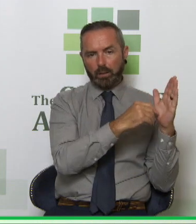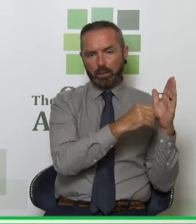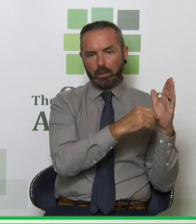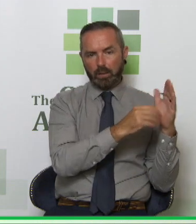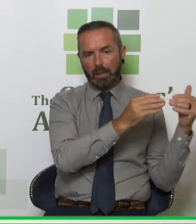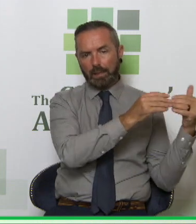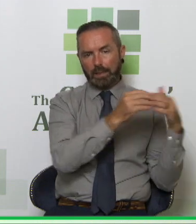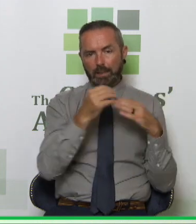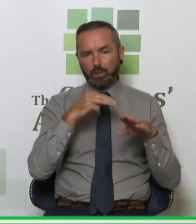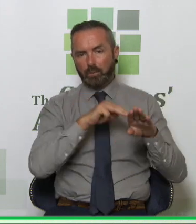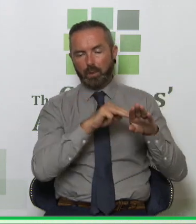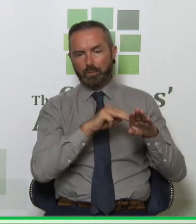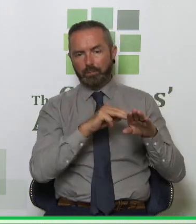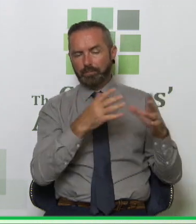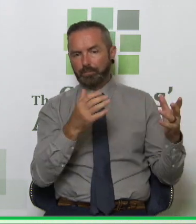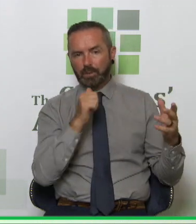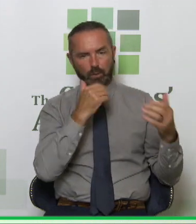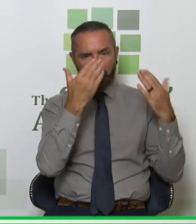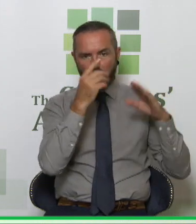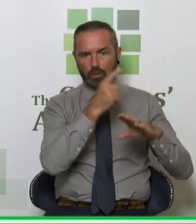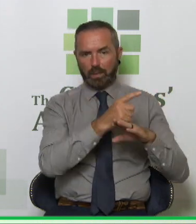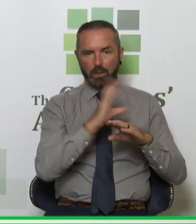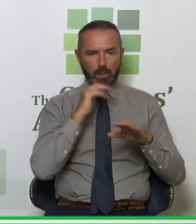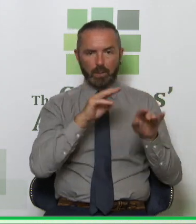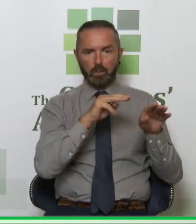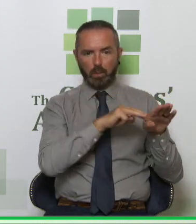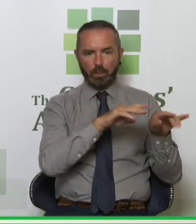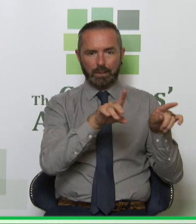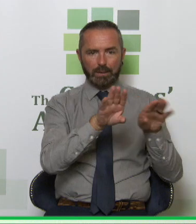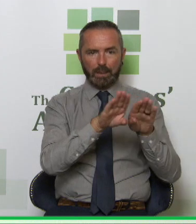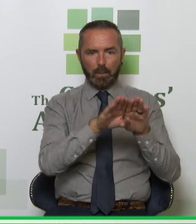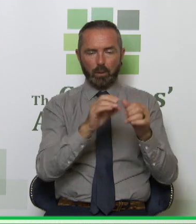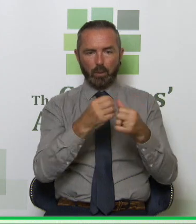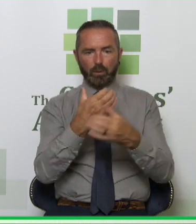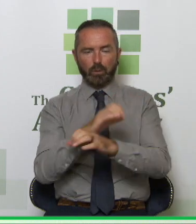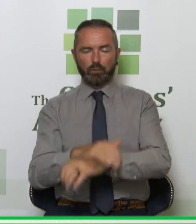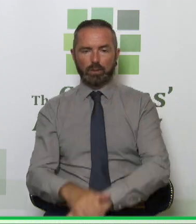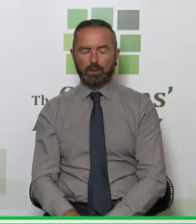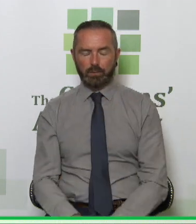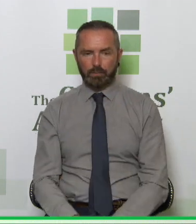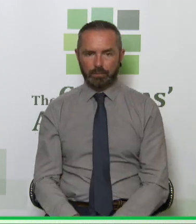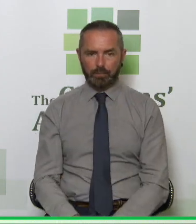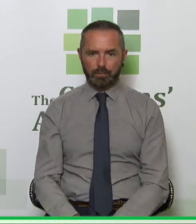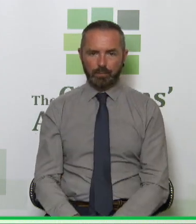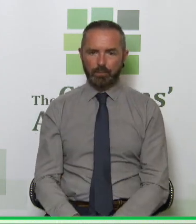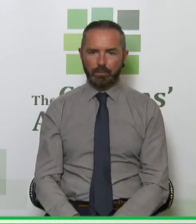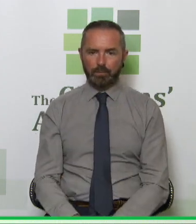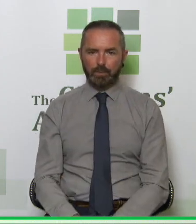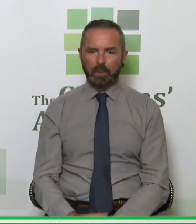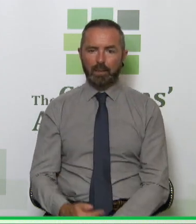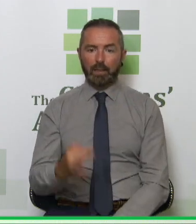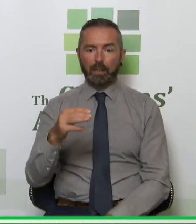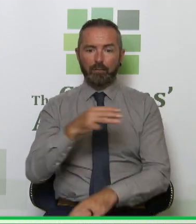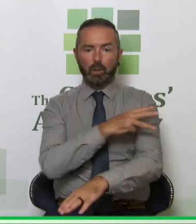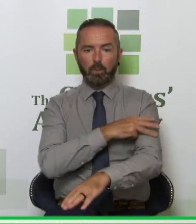cause of the issues that they're having in Portugal, because the problems there are very similar to other countries where drugs are also criminalized. In terms of whether the police can